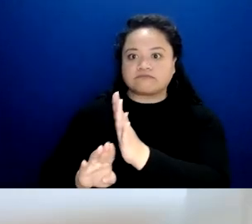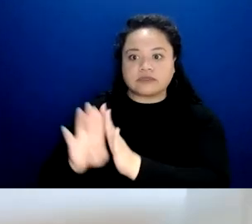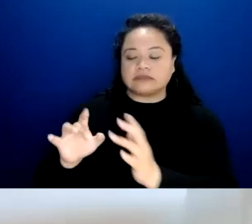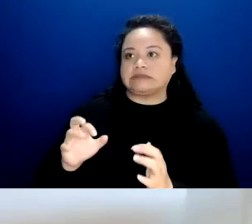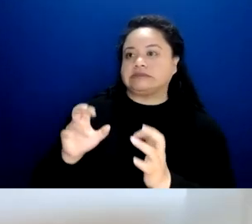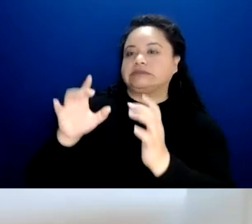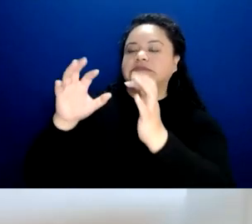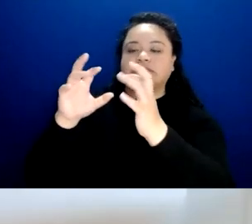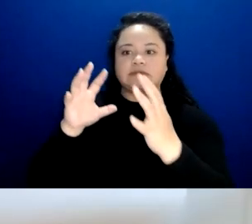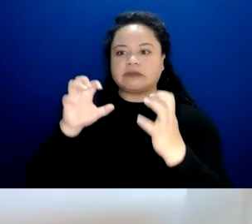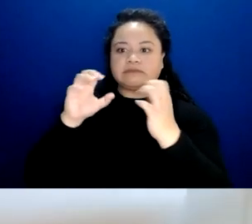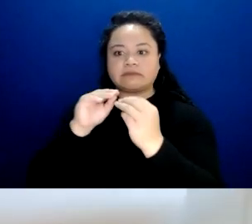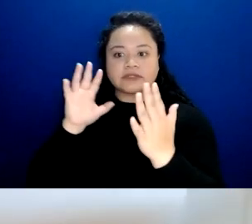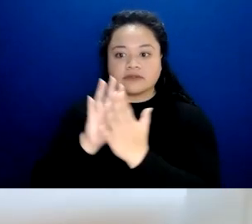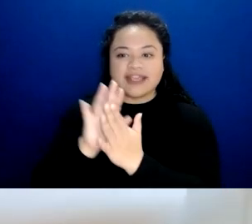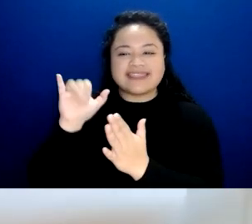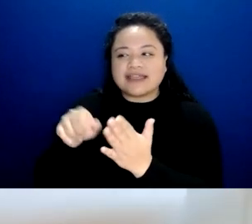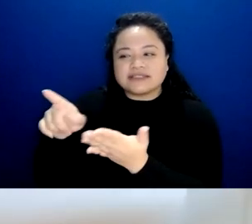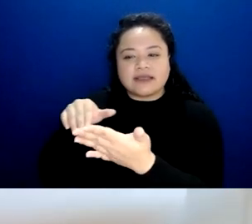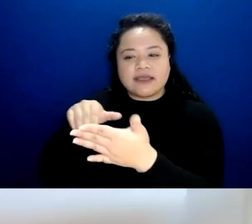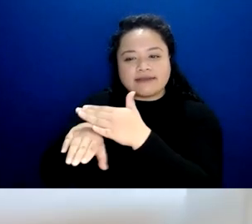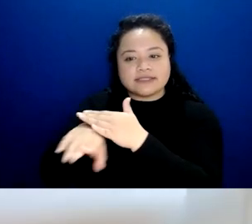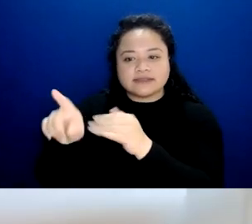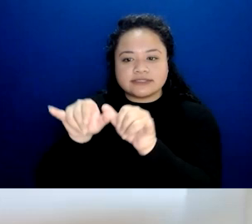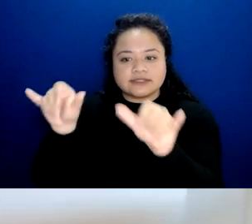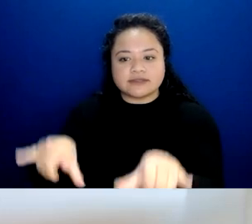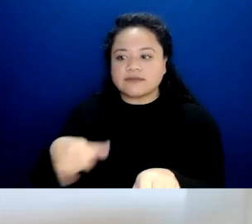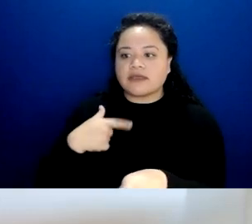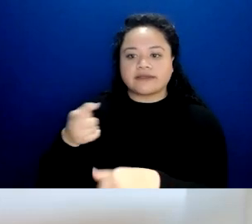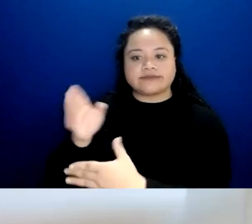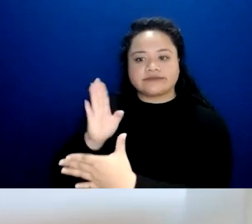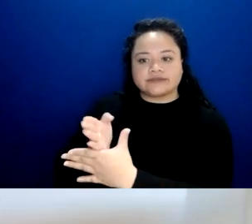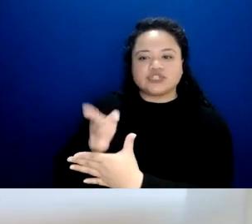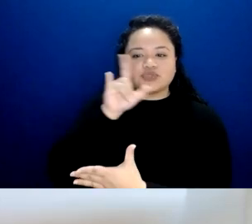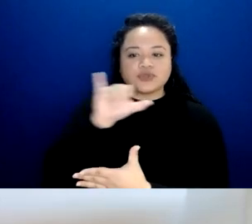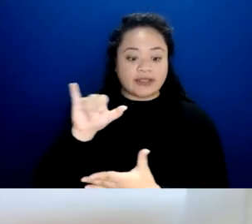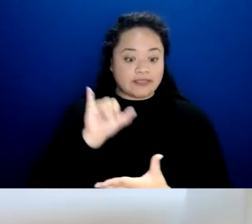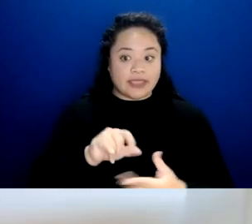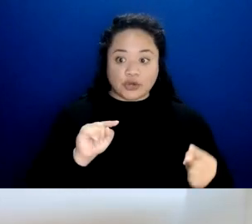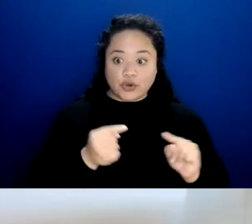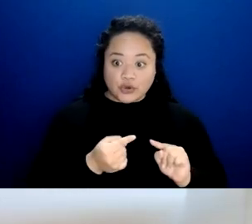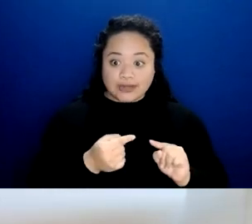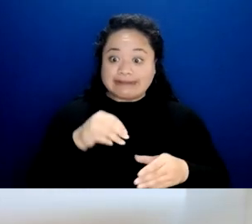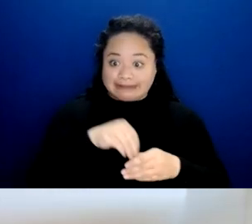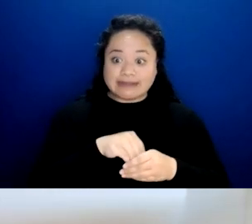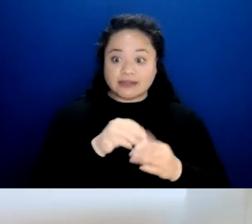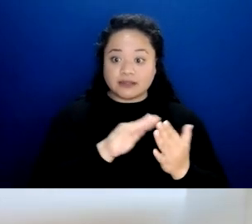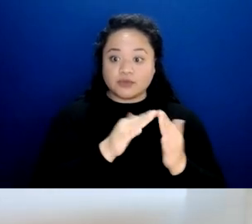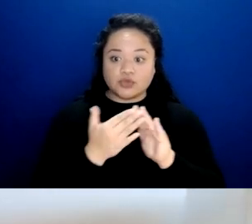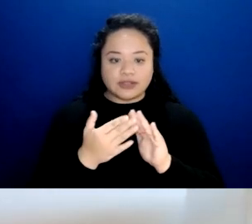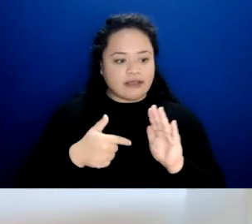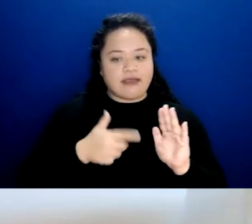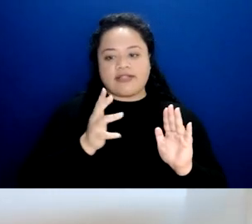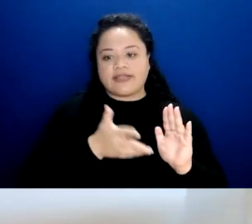so we continue to let those wounds fester within the community. So part of